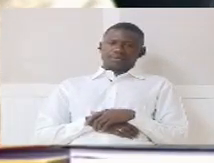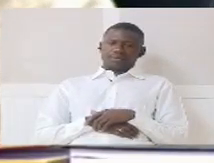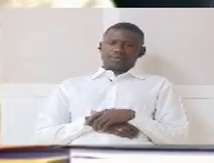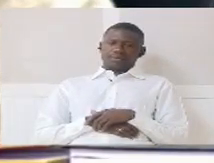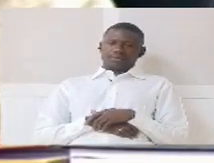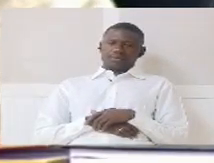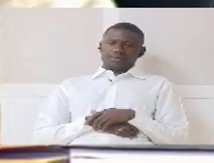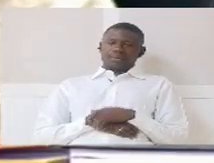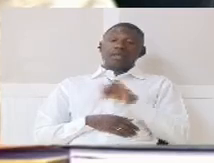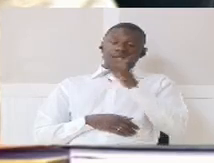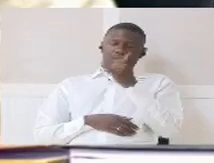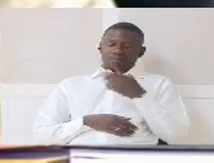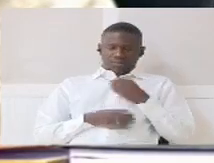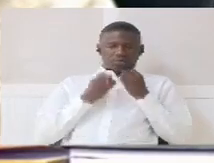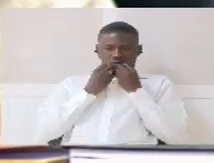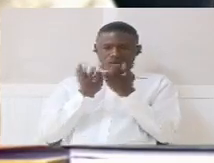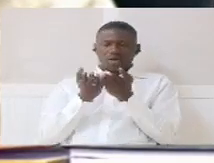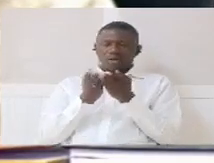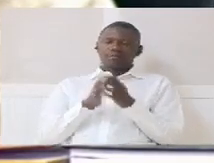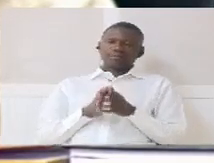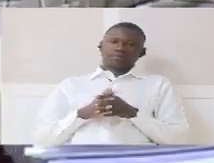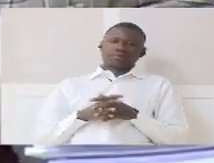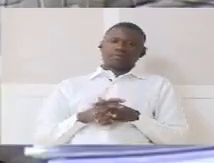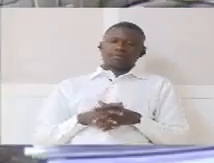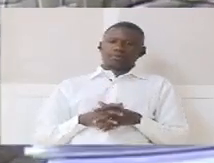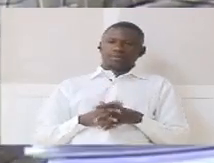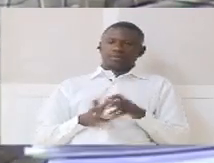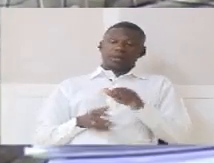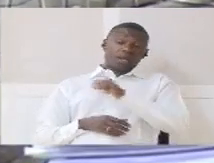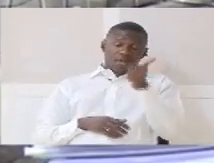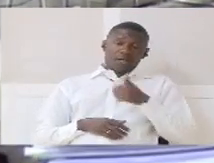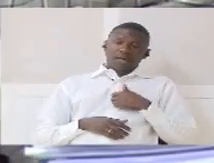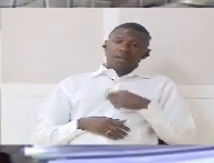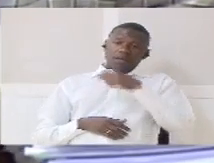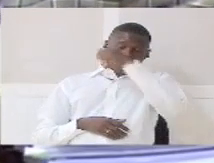wofole. Yes, and I said that. Yes. And the prison authorities knew that fact.